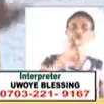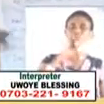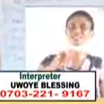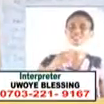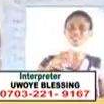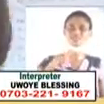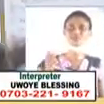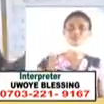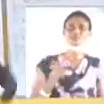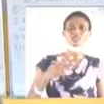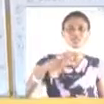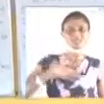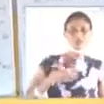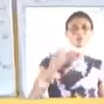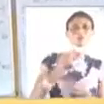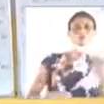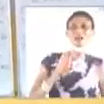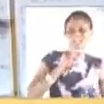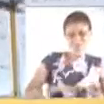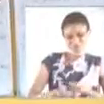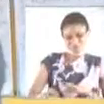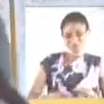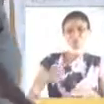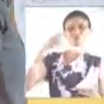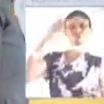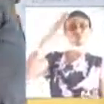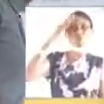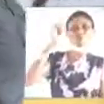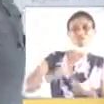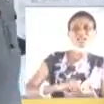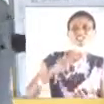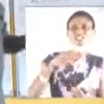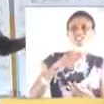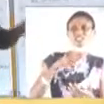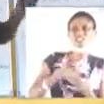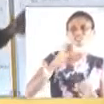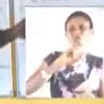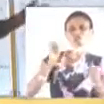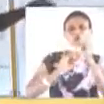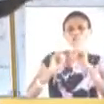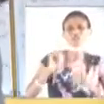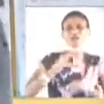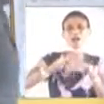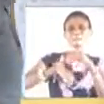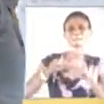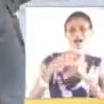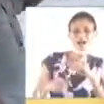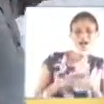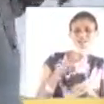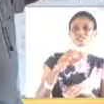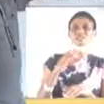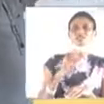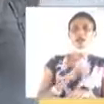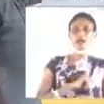is said, what are the behaviors? Know that it is the attitude they are referring to. And whenever they say attitude,